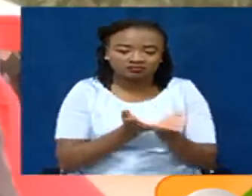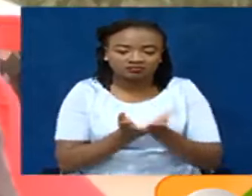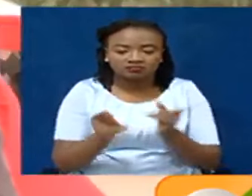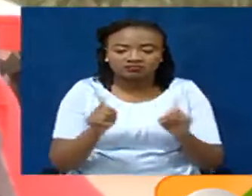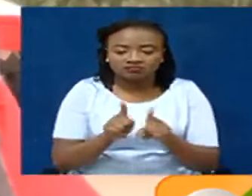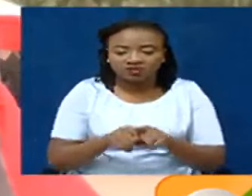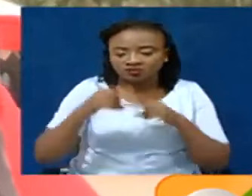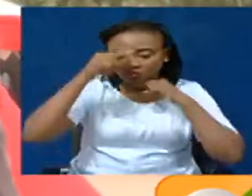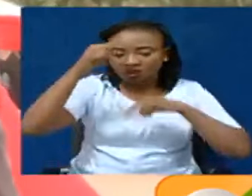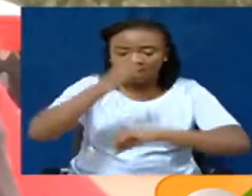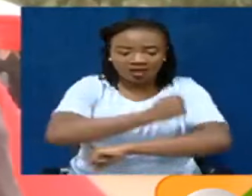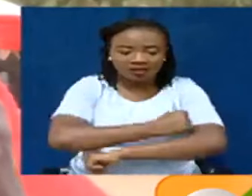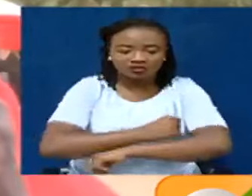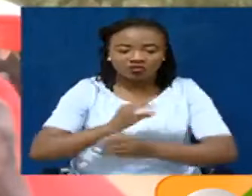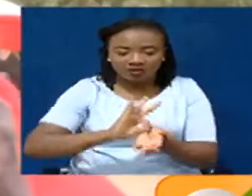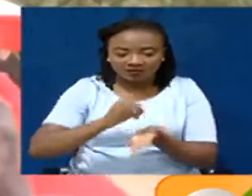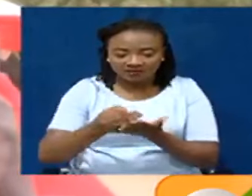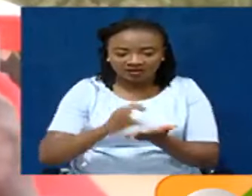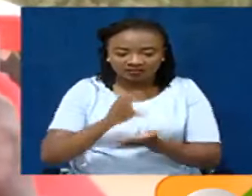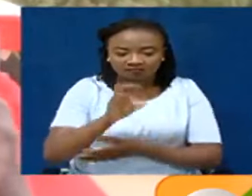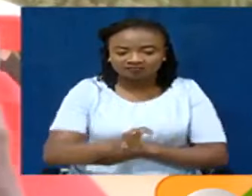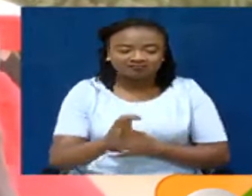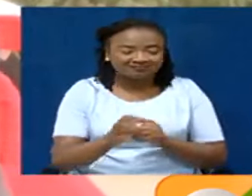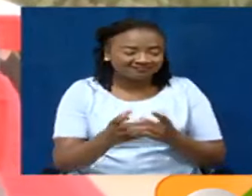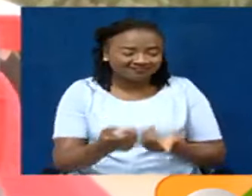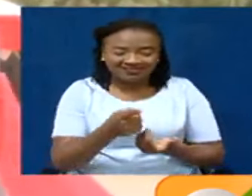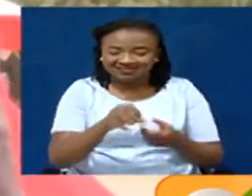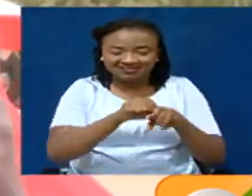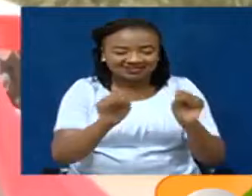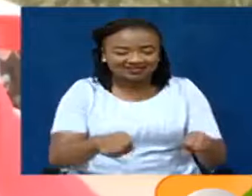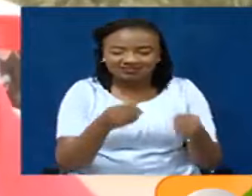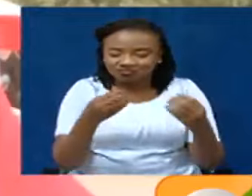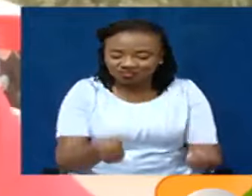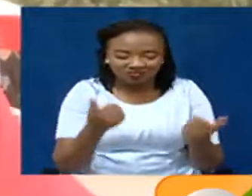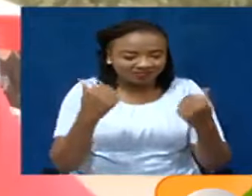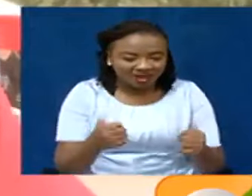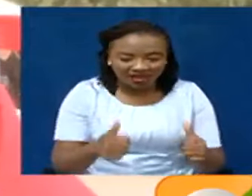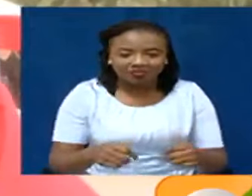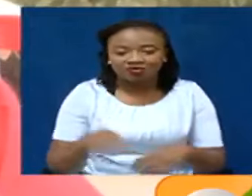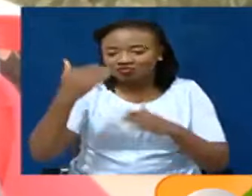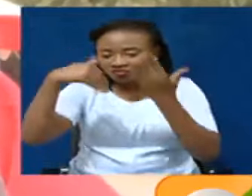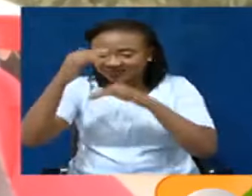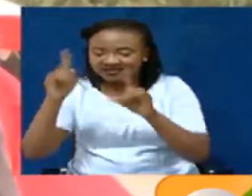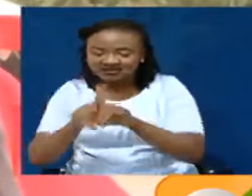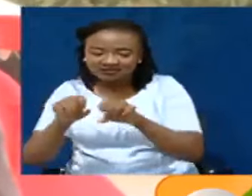schools, tunaona funding model ya university bado haijatatuliwa. Kwa hivyo hayo ndio mambo tungepatia kipaumbele